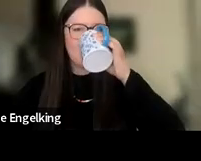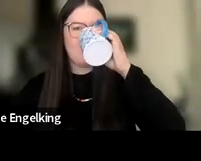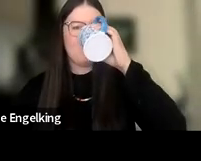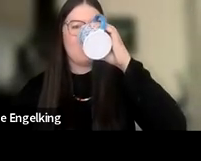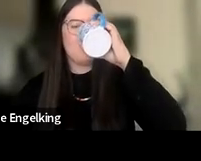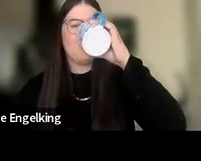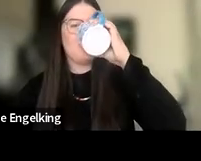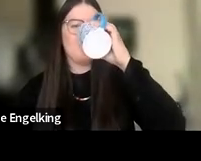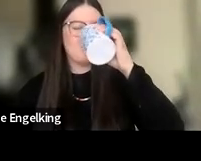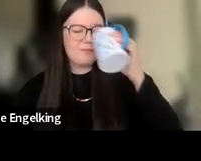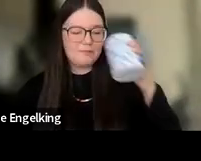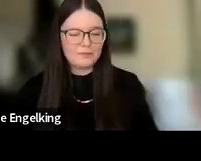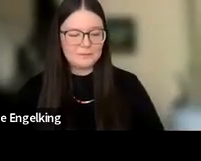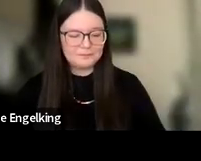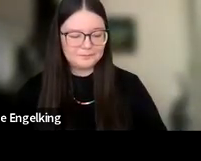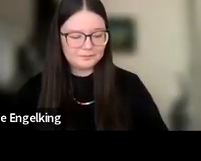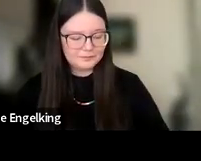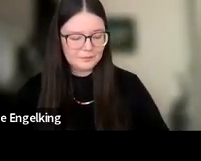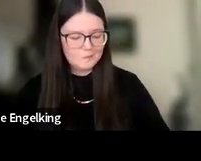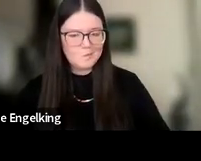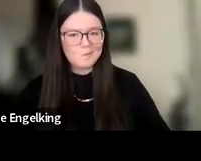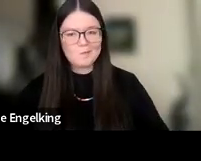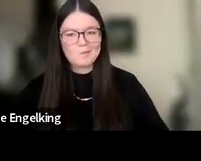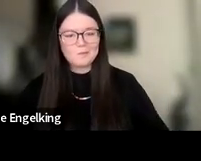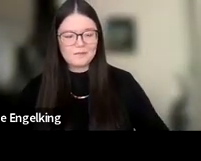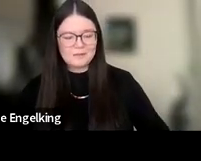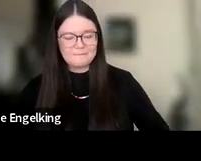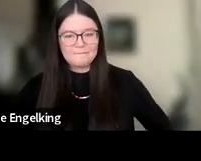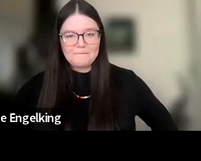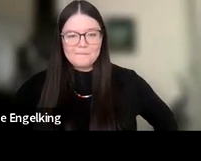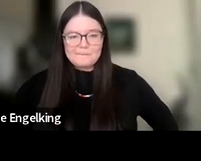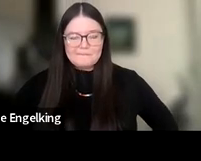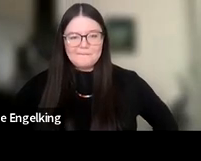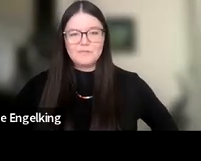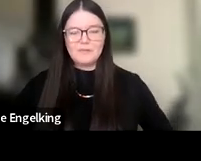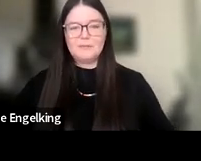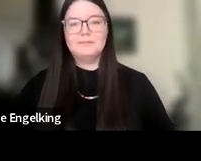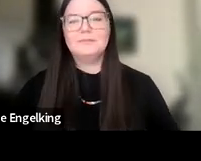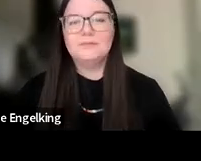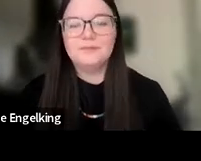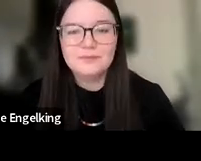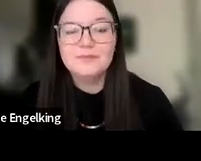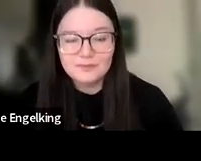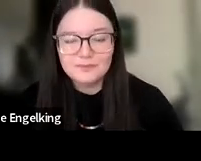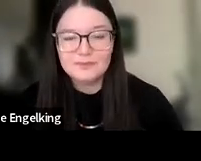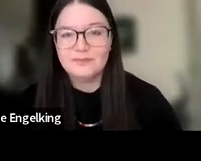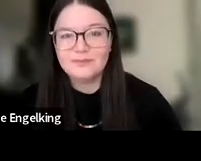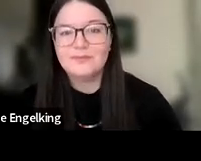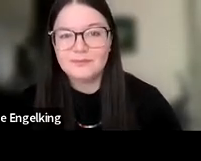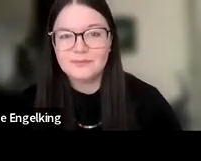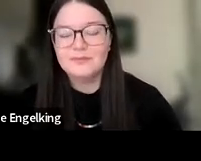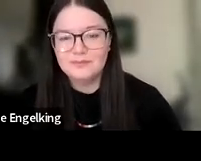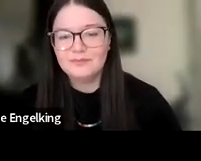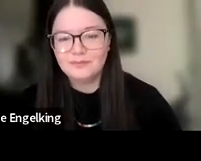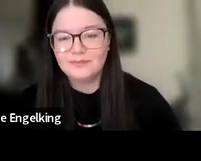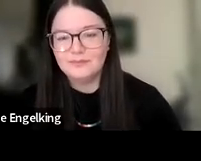teletherapy, telehealth services, ensure the continuity of crisis services and the assistance to be able to meet all the basic needs that